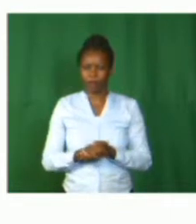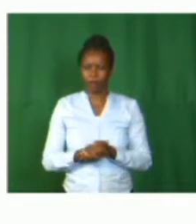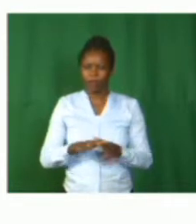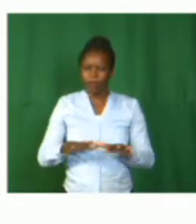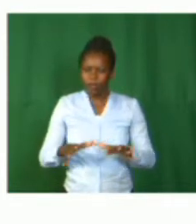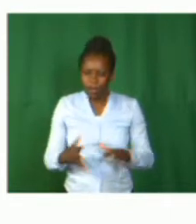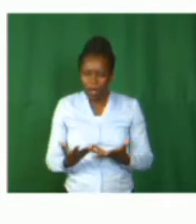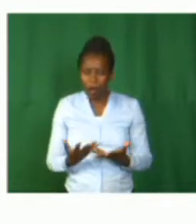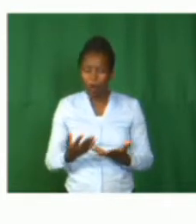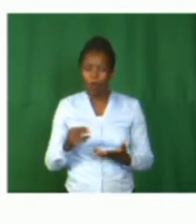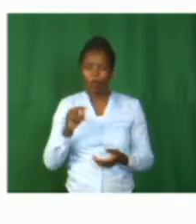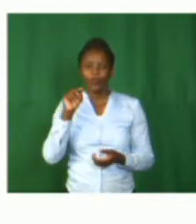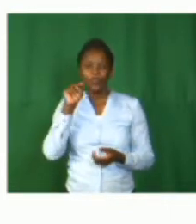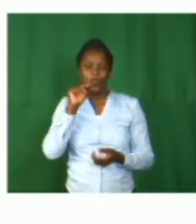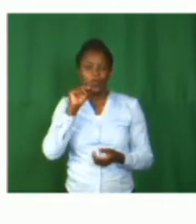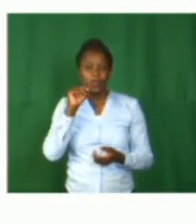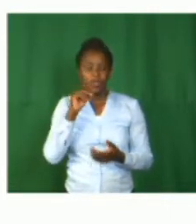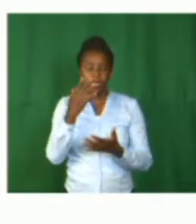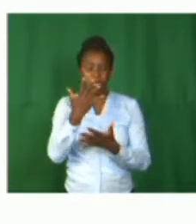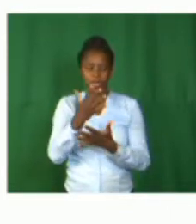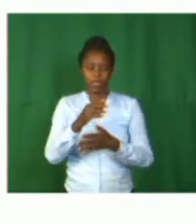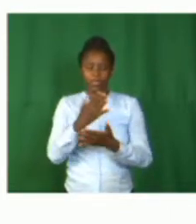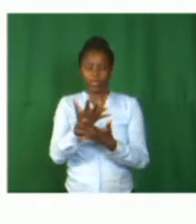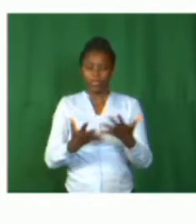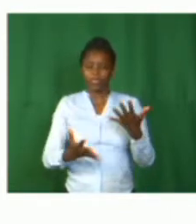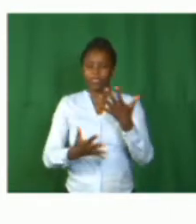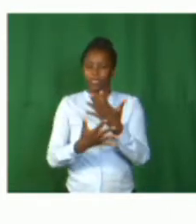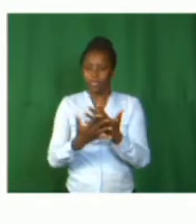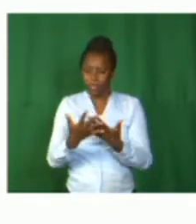that, we need a table now of the